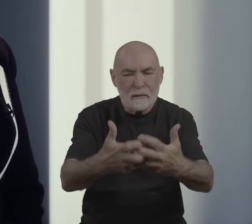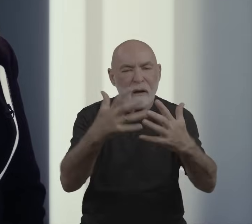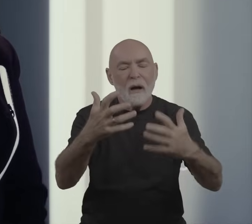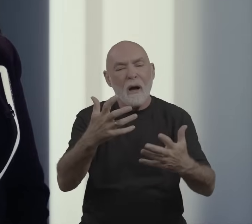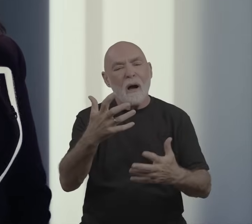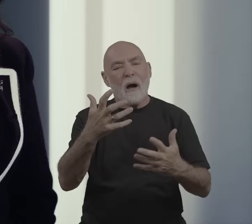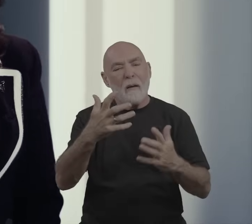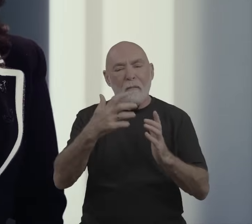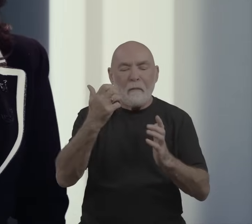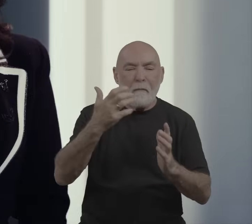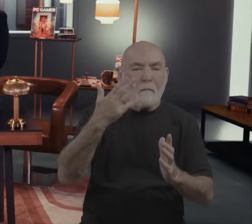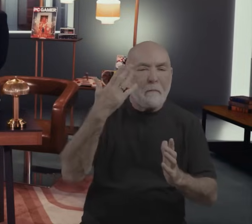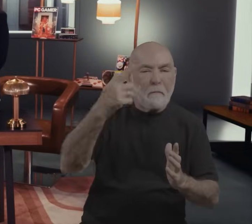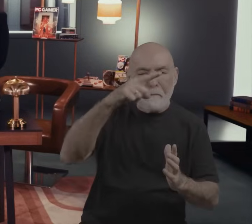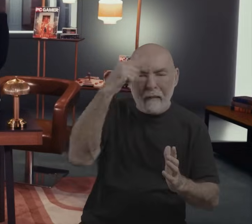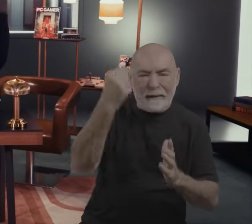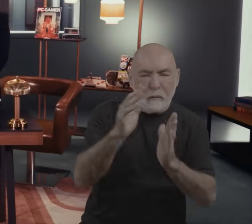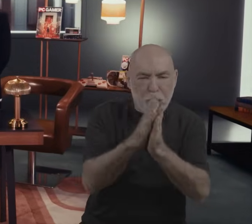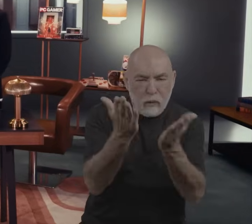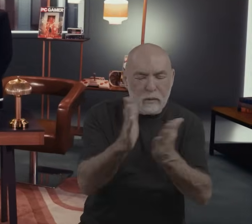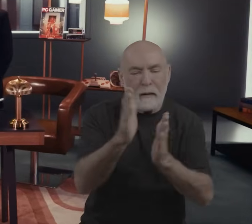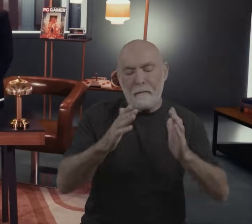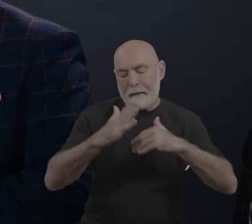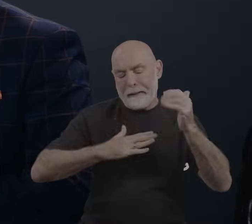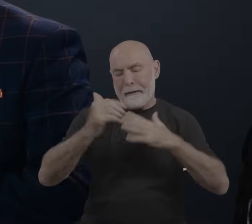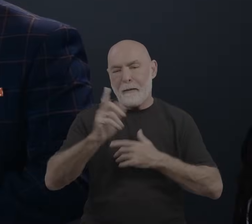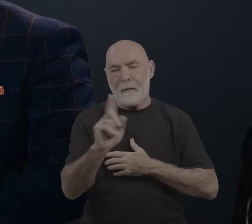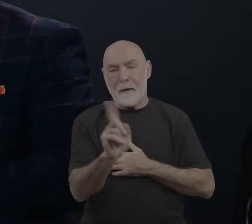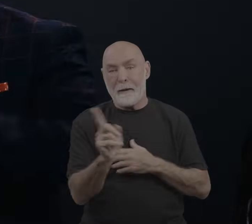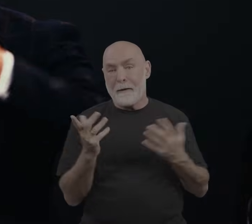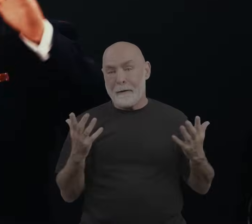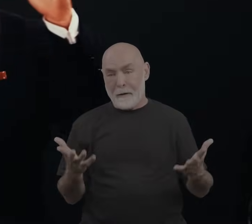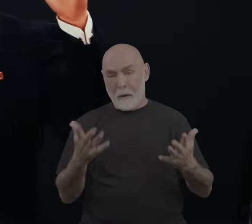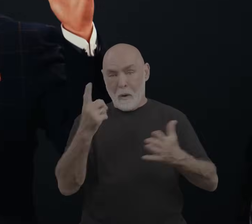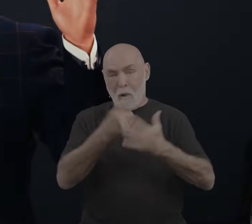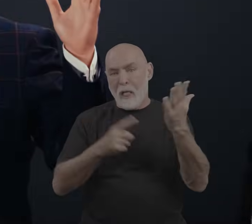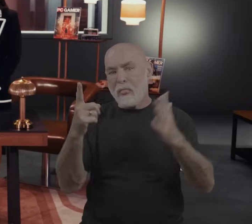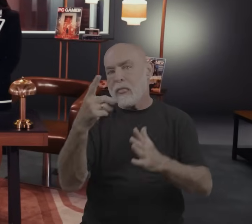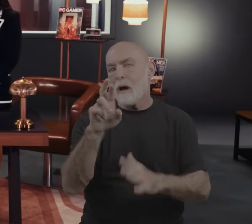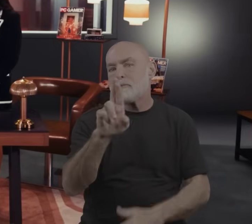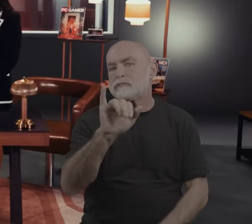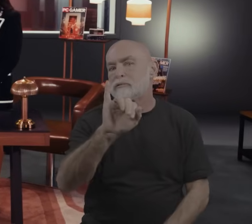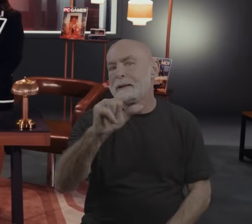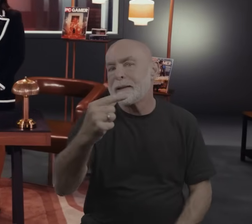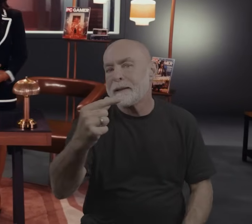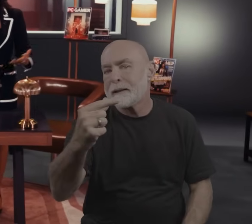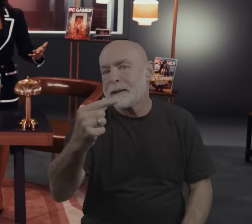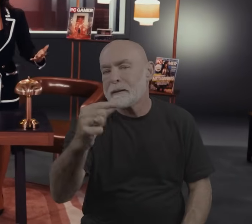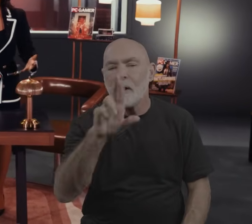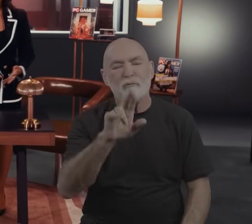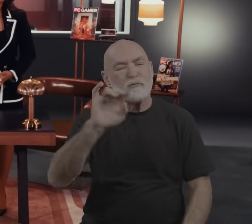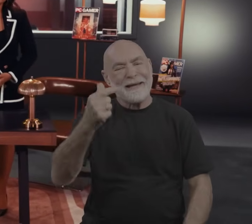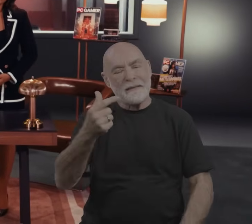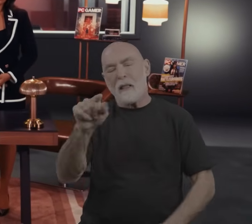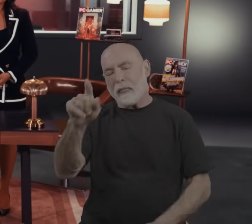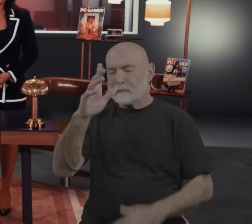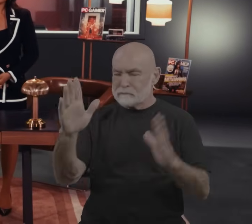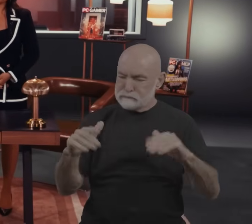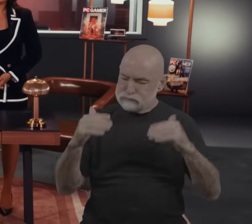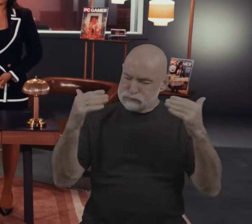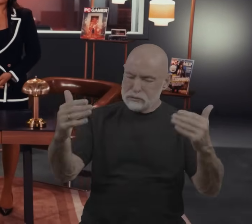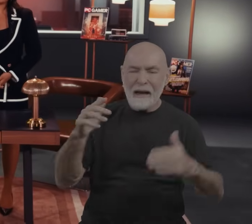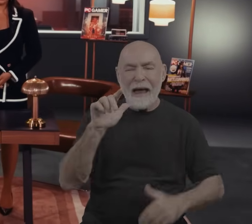burn-after-reading black books engineering at our disposal to build what we call the Rig. Ooh. The Rig is a